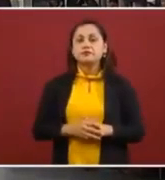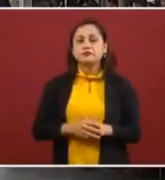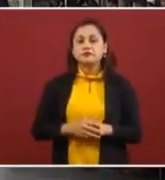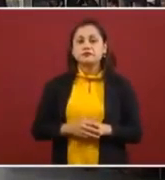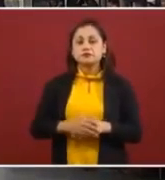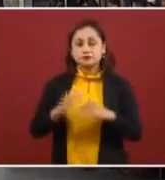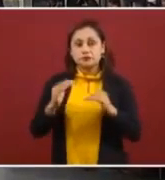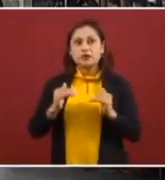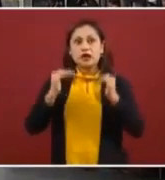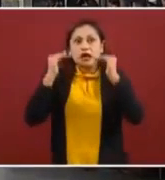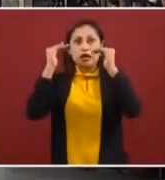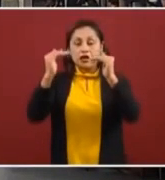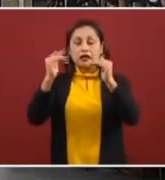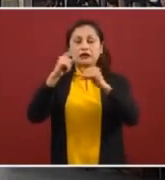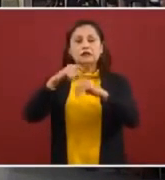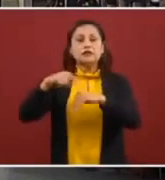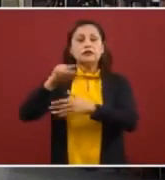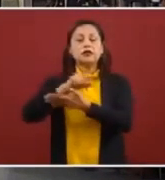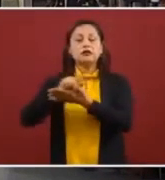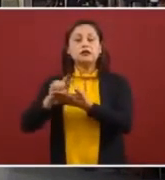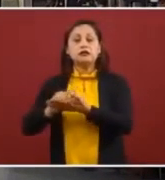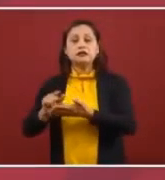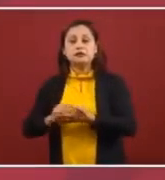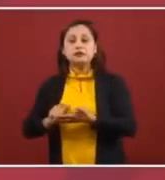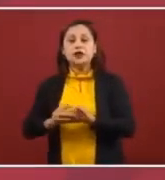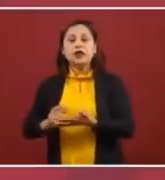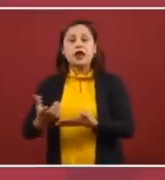And what we can recover according to the law,